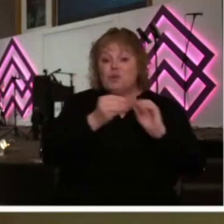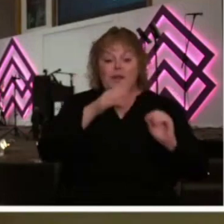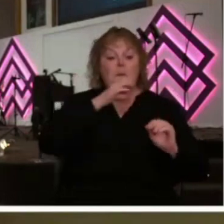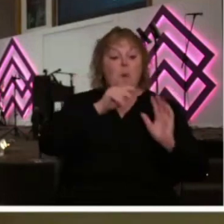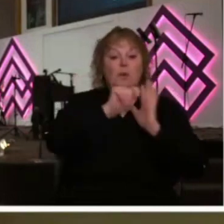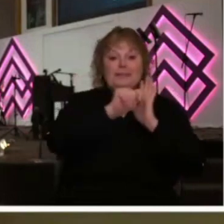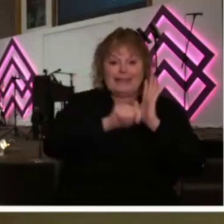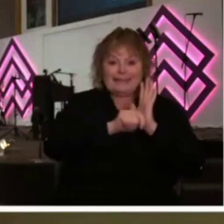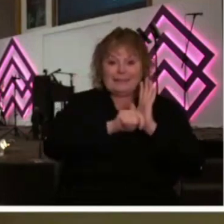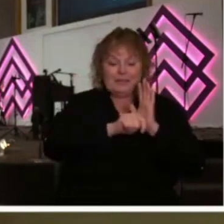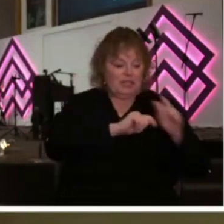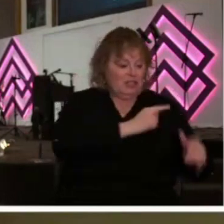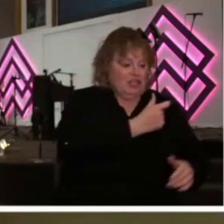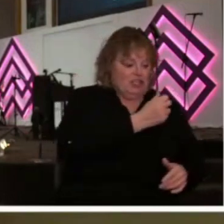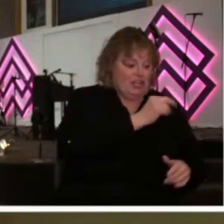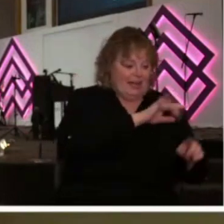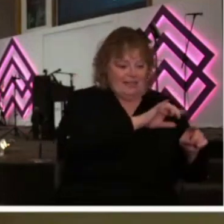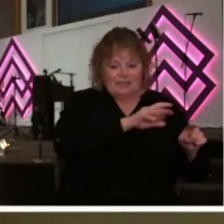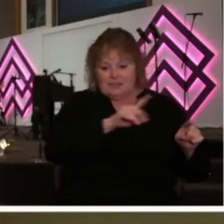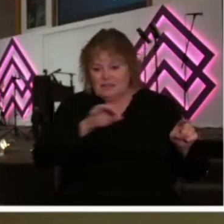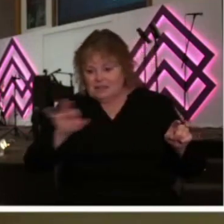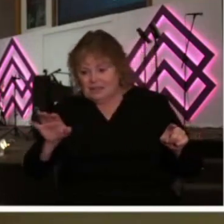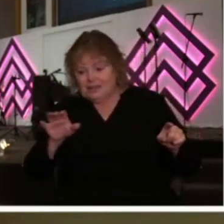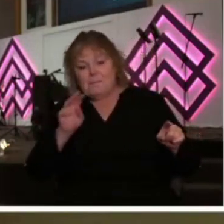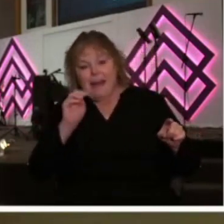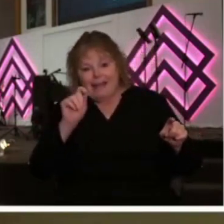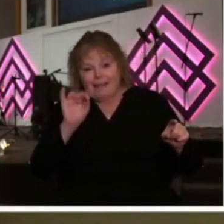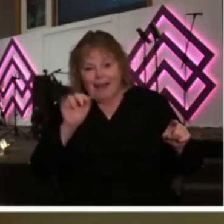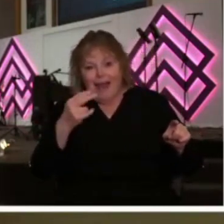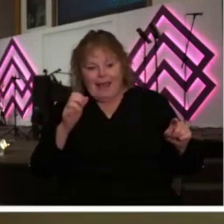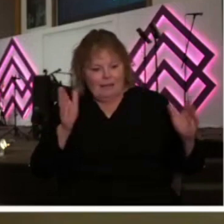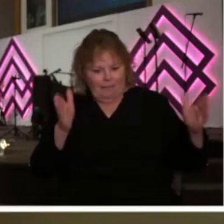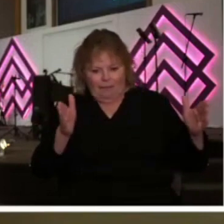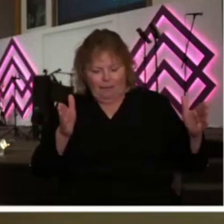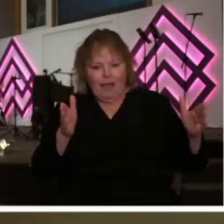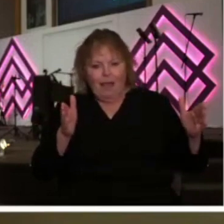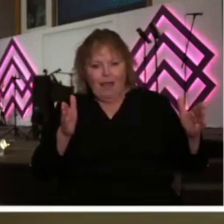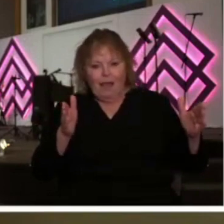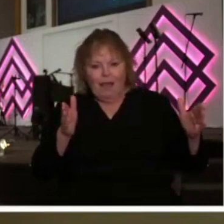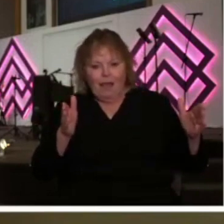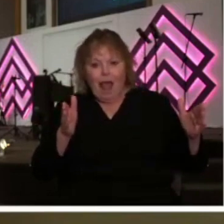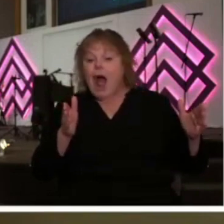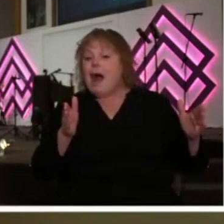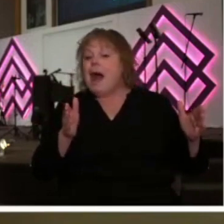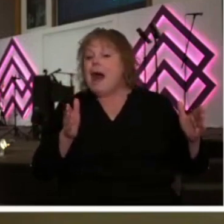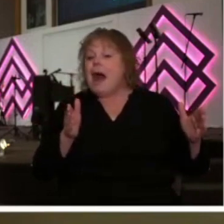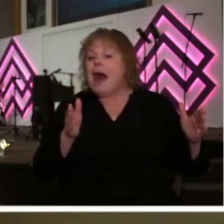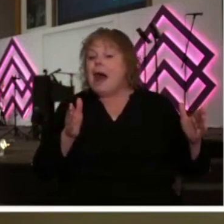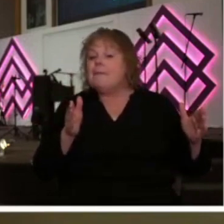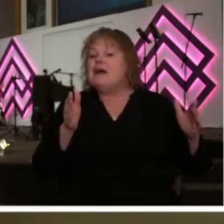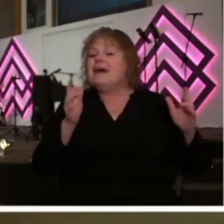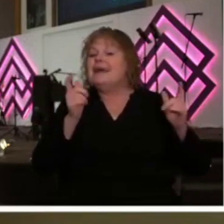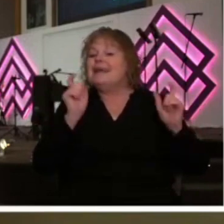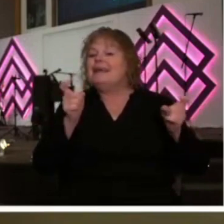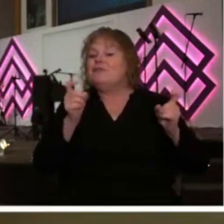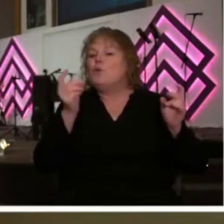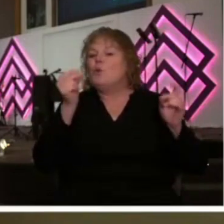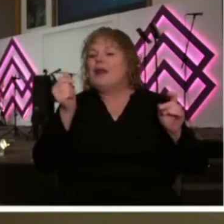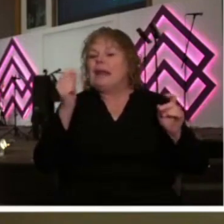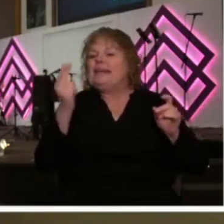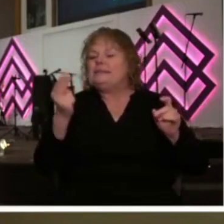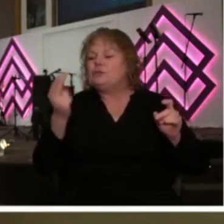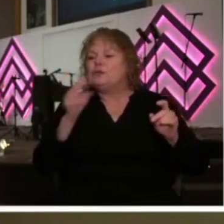the point where we don't know how to put that all in place. So let me wrap this up for you in one sentence. I'm going to give you Old Testament theory that's easy to